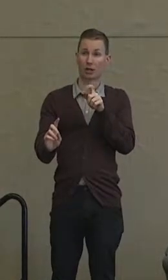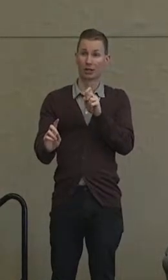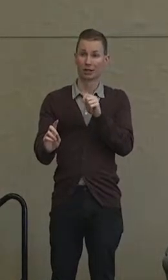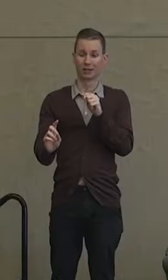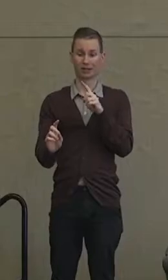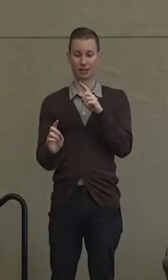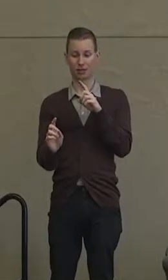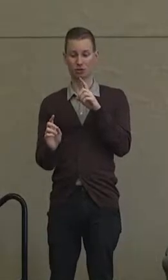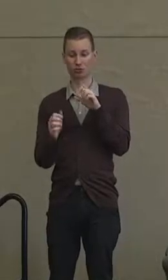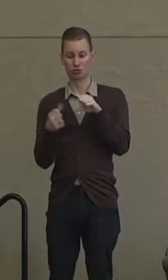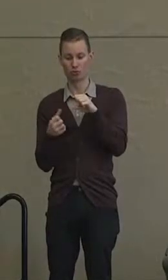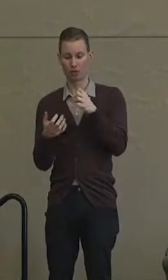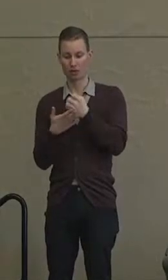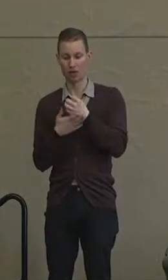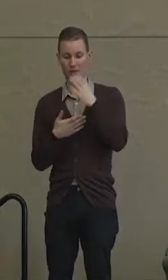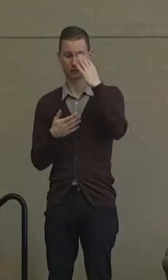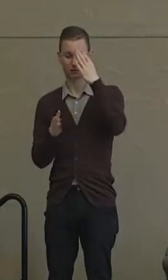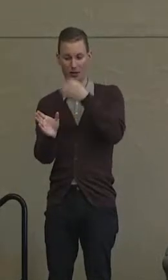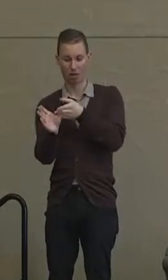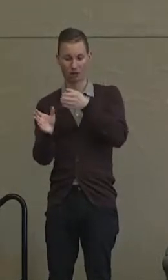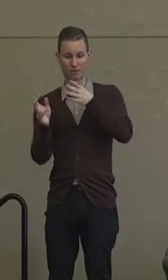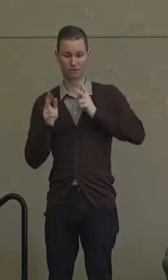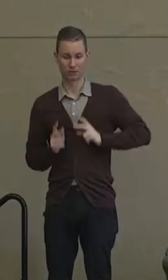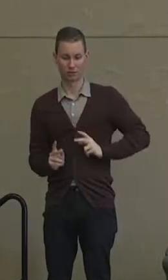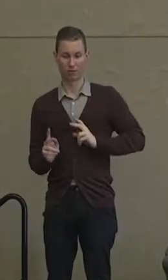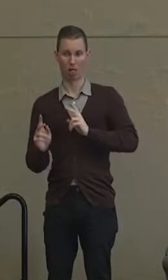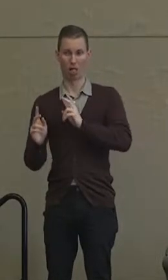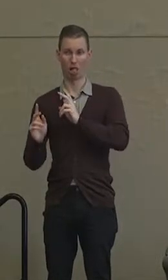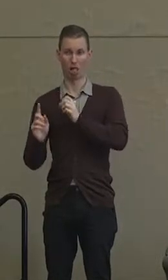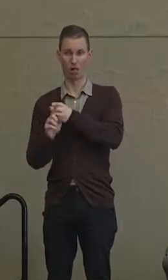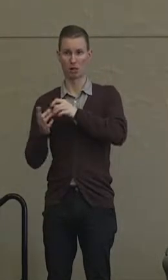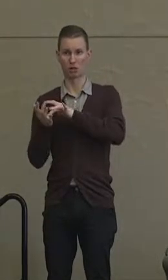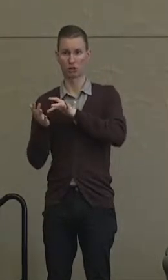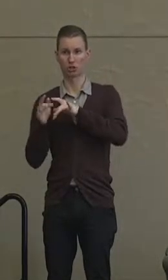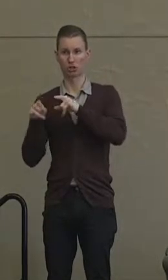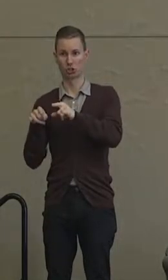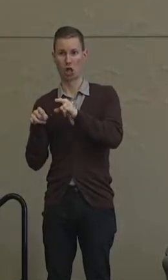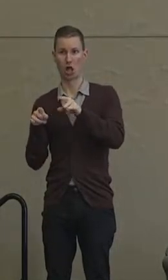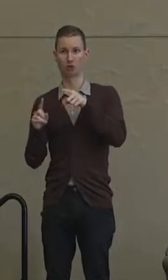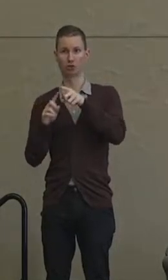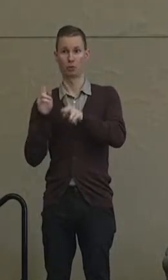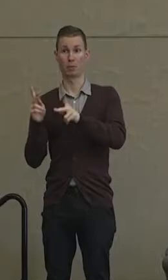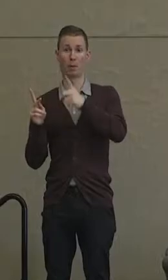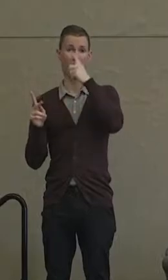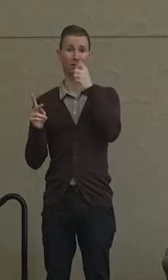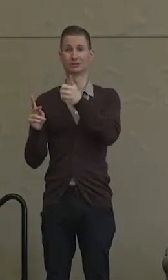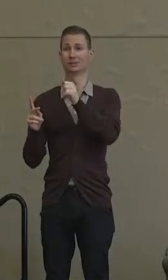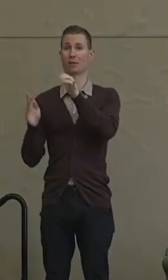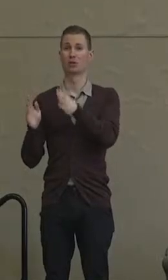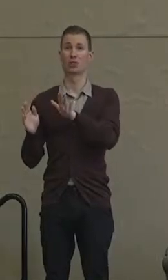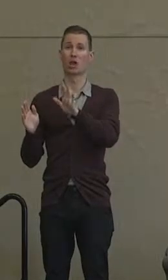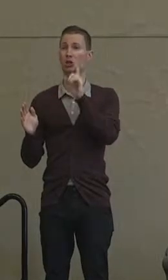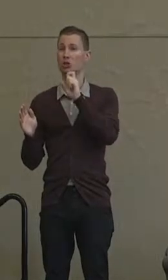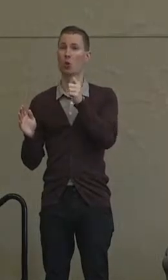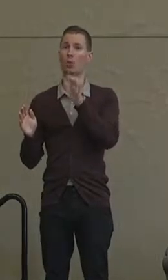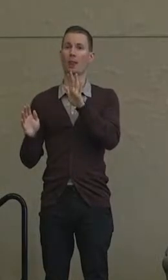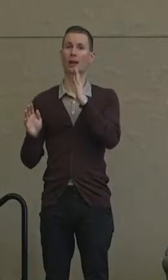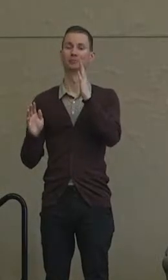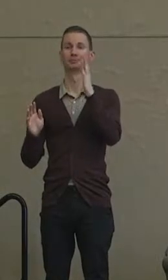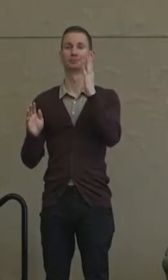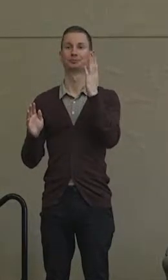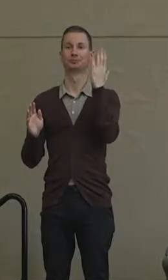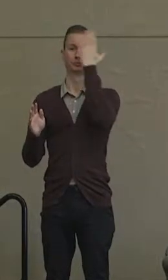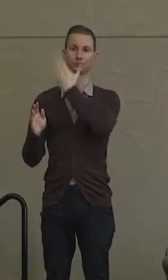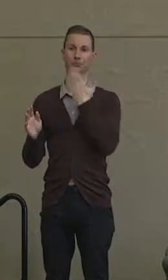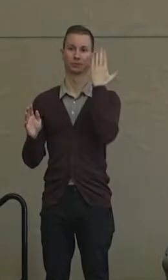economic, psychological, and physical assaults toward people because of their gender or their perceived gender